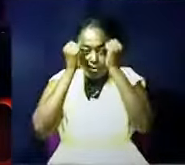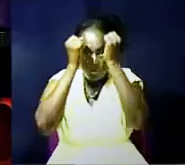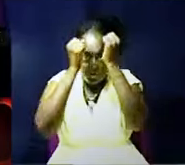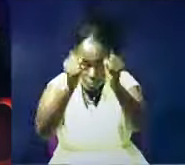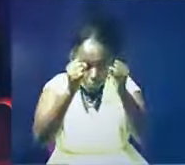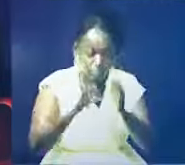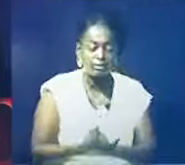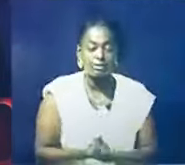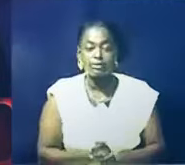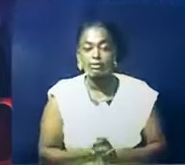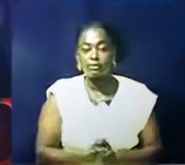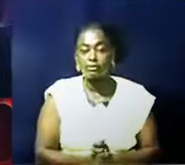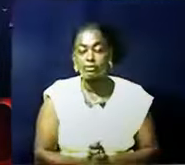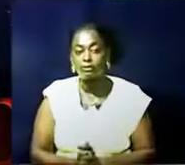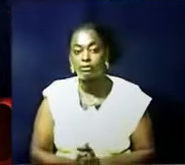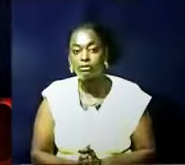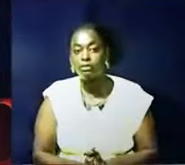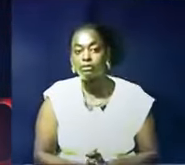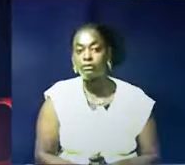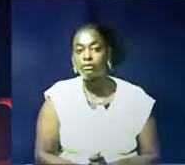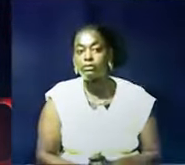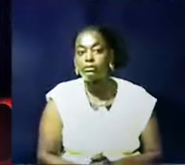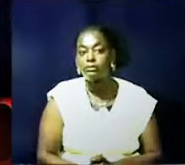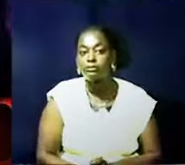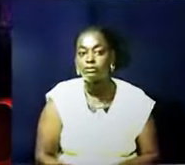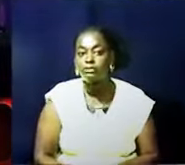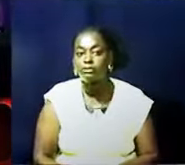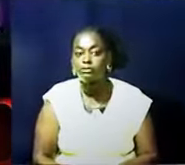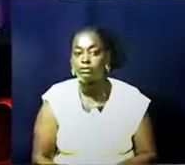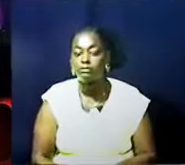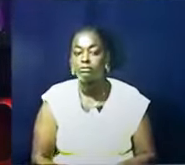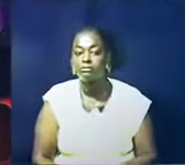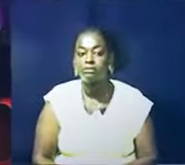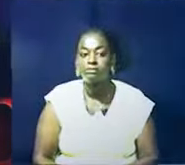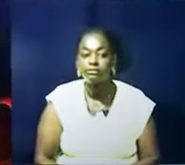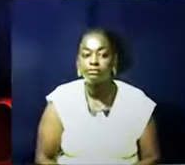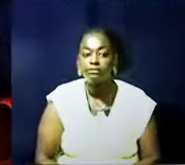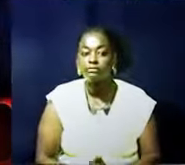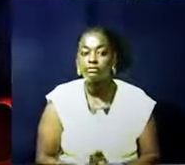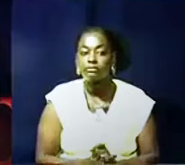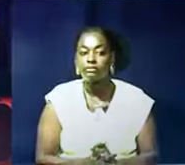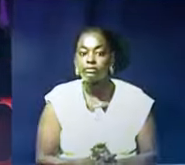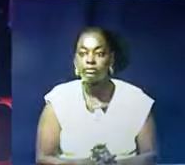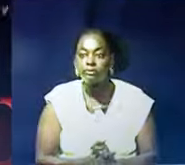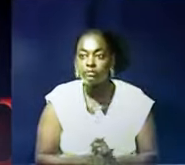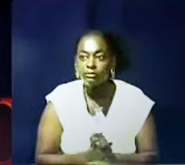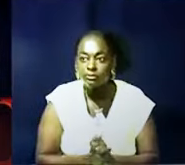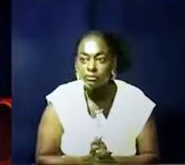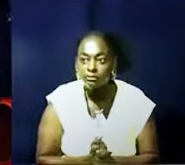ayena, or say Yapre, and my Sadie. Now Luke 6